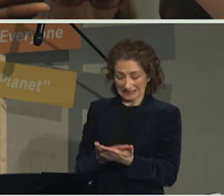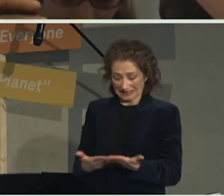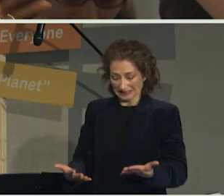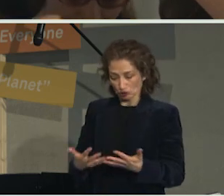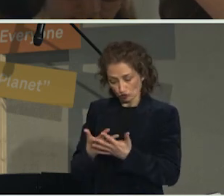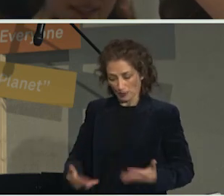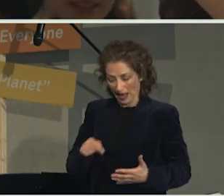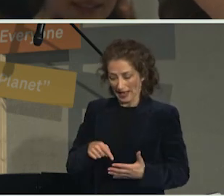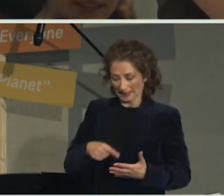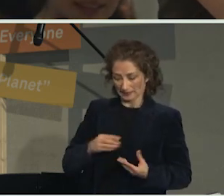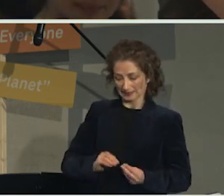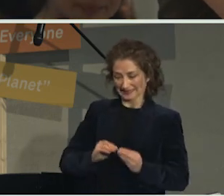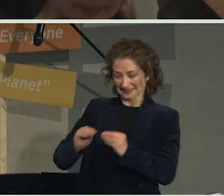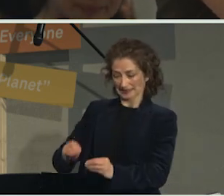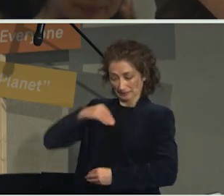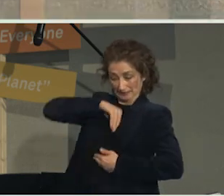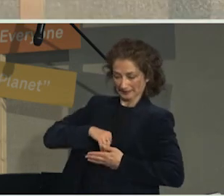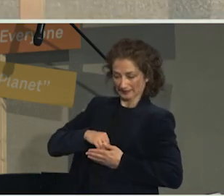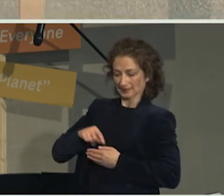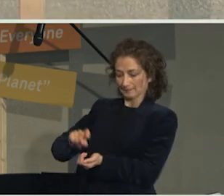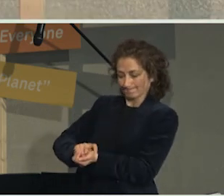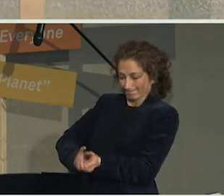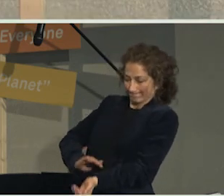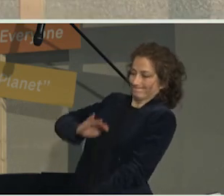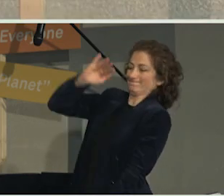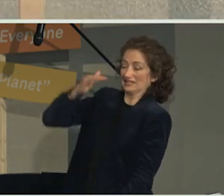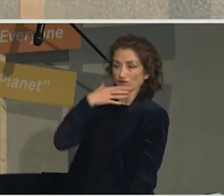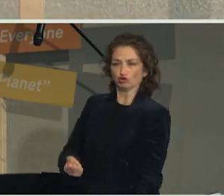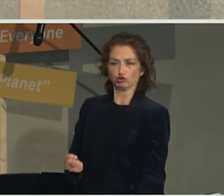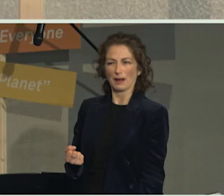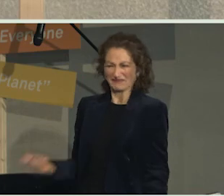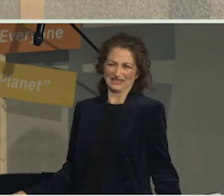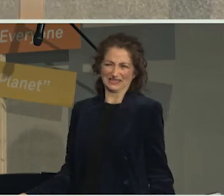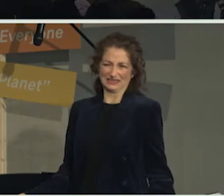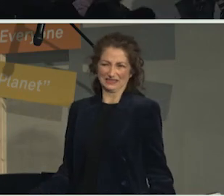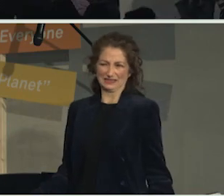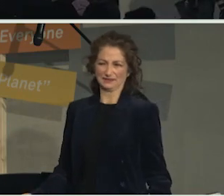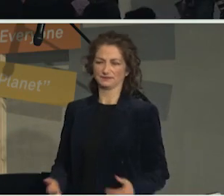he grows up, he understands it. Thank you. Yes, I appreciate that question.